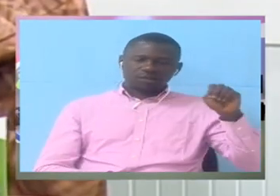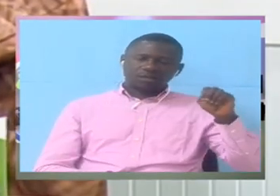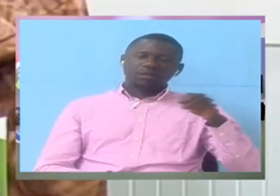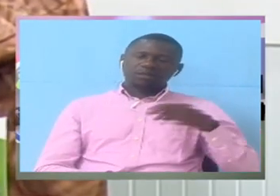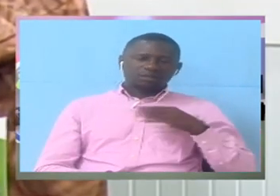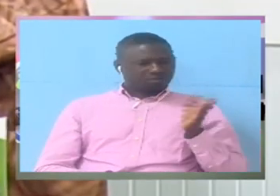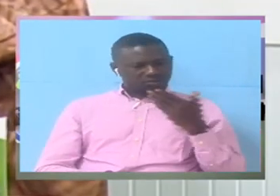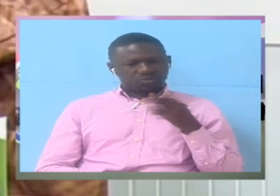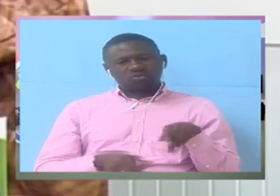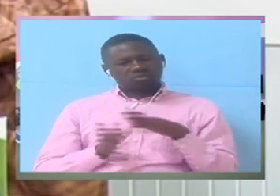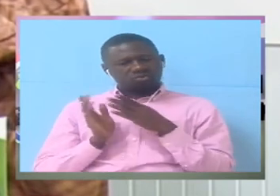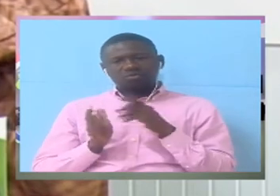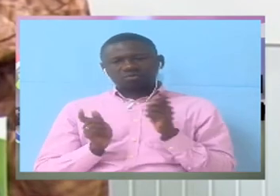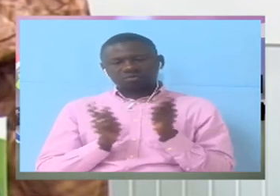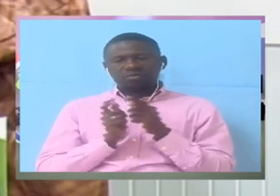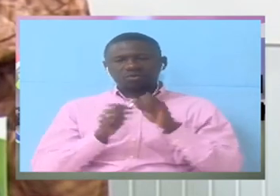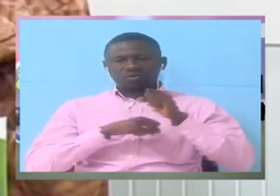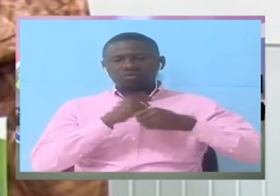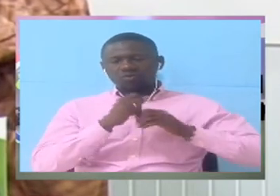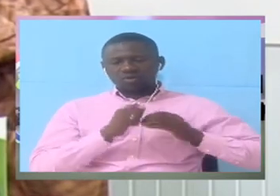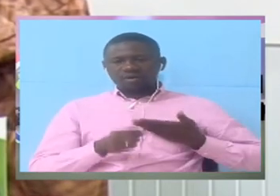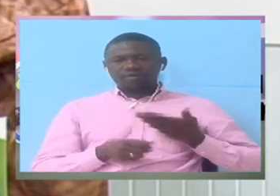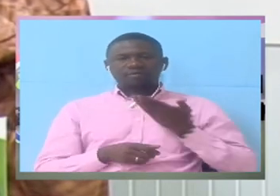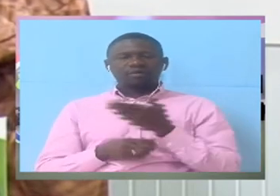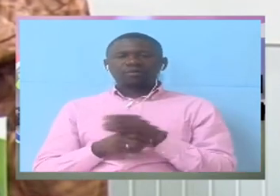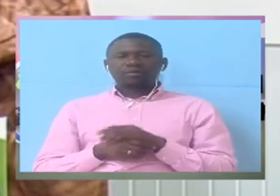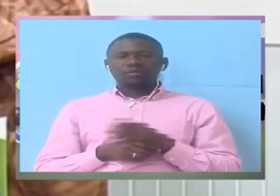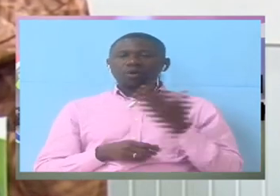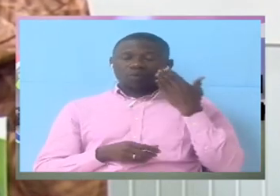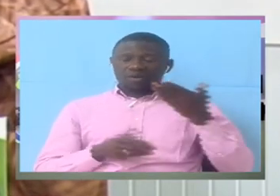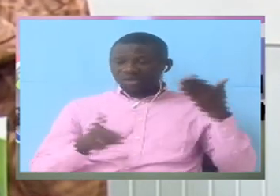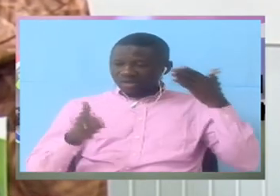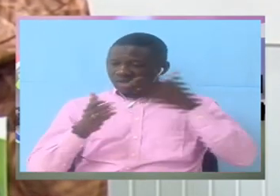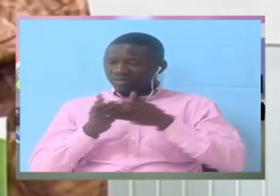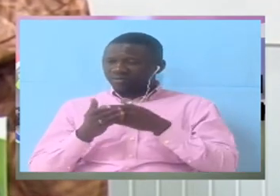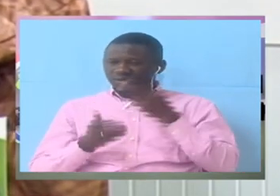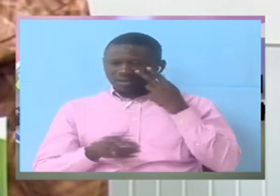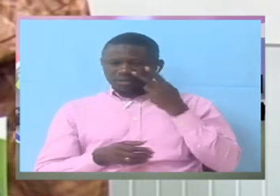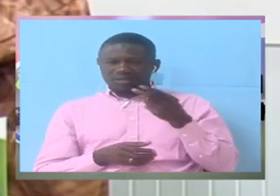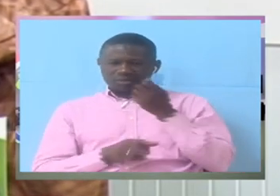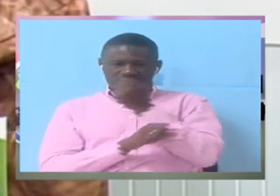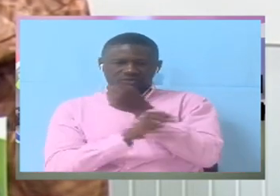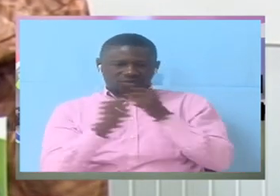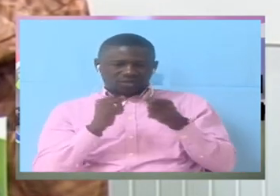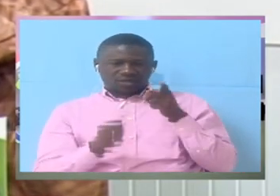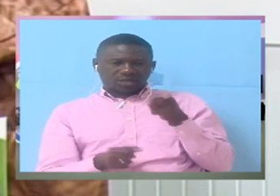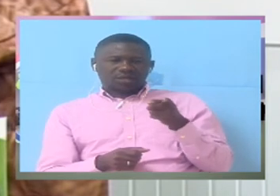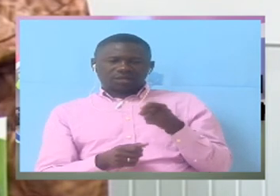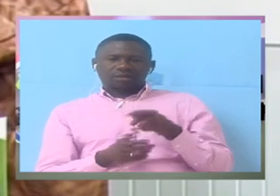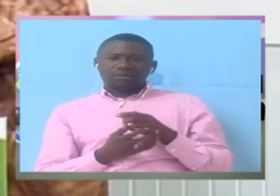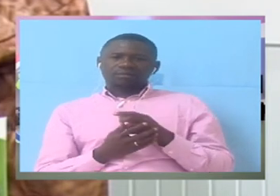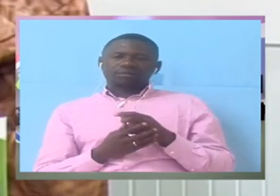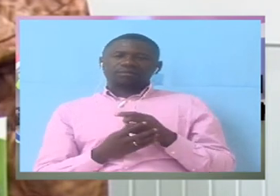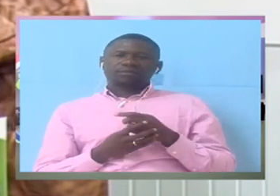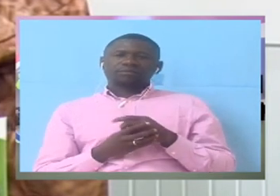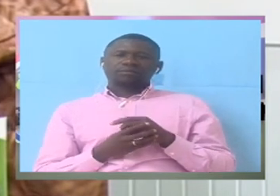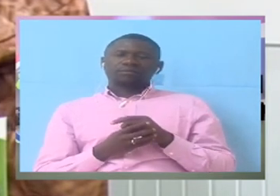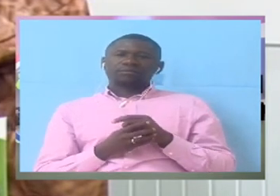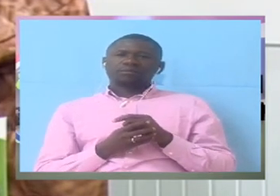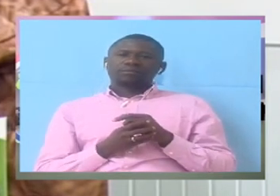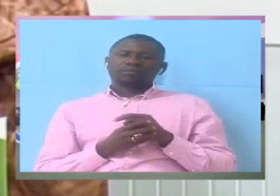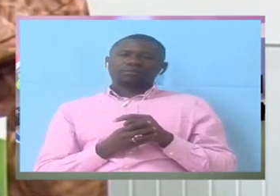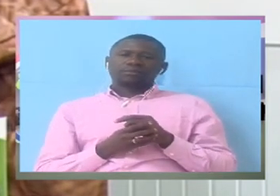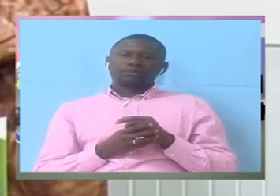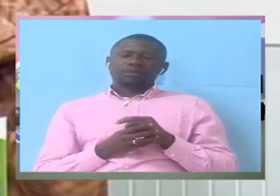there. But when we went there, after looking at that situation there, I told him we couldn't stay here. One of